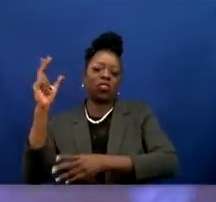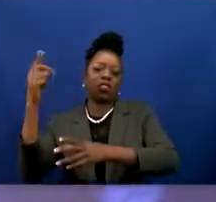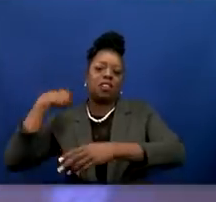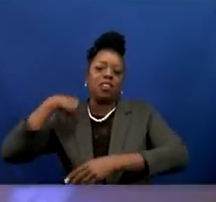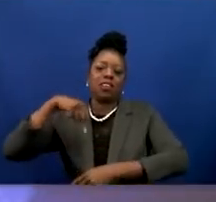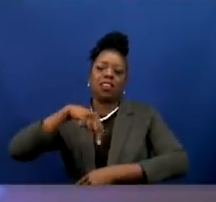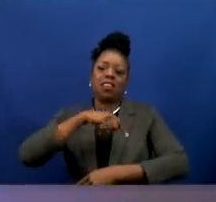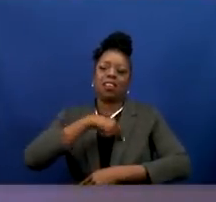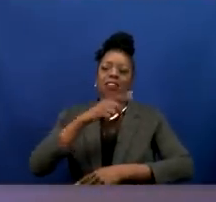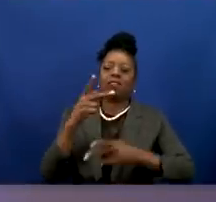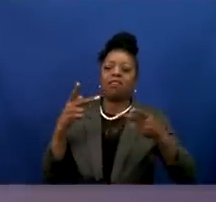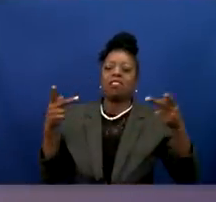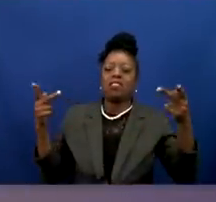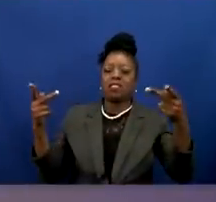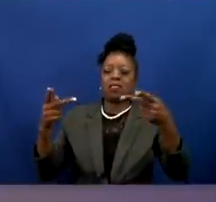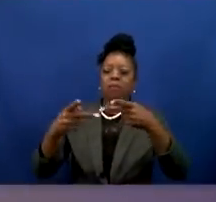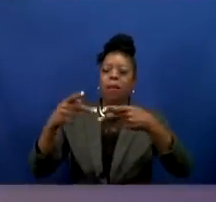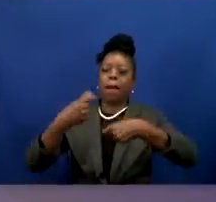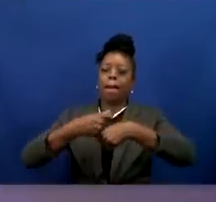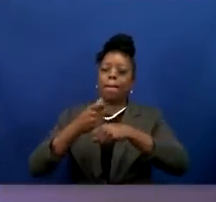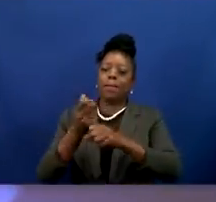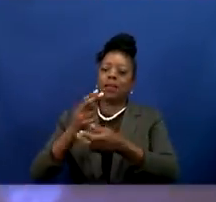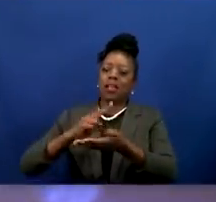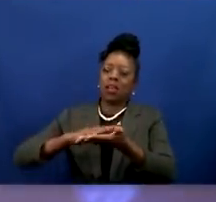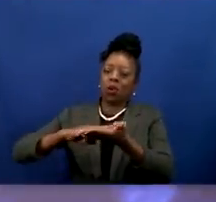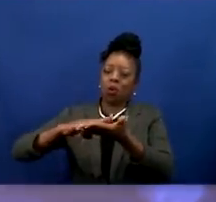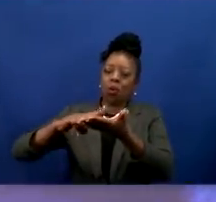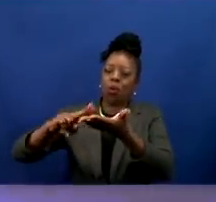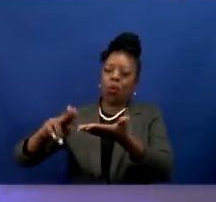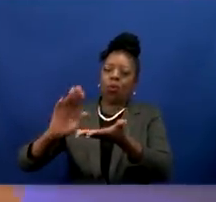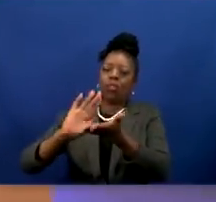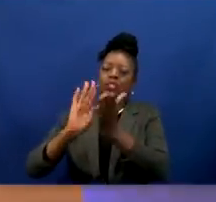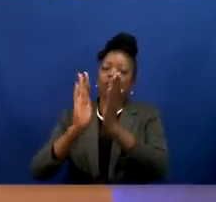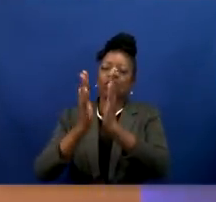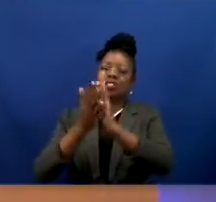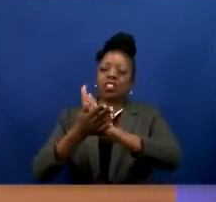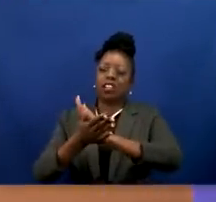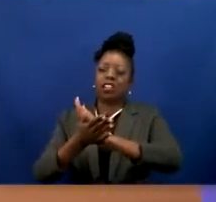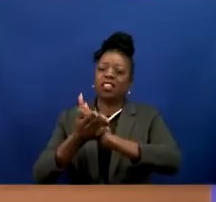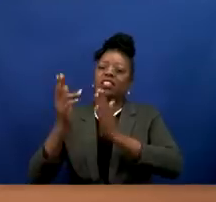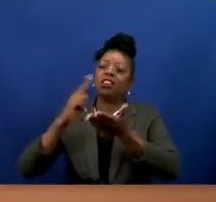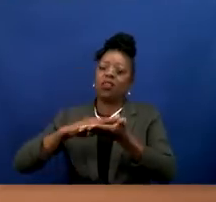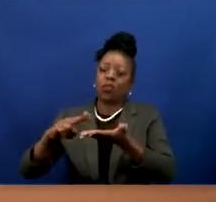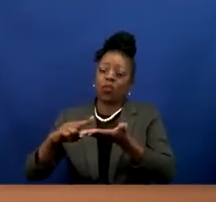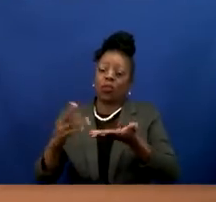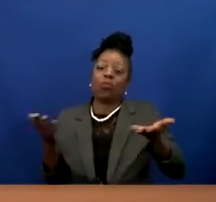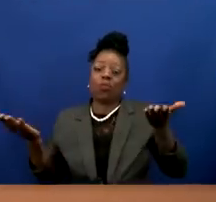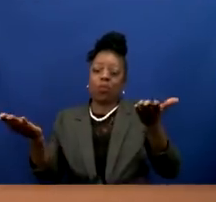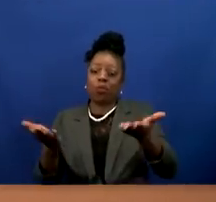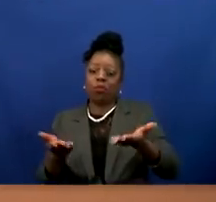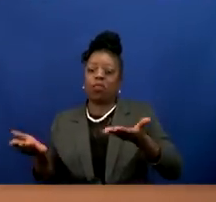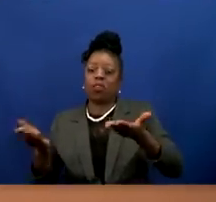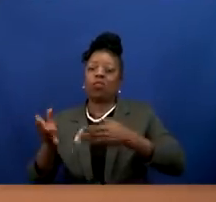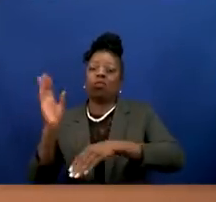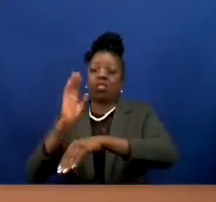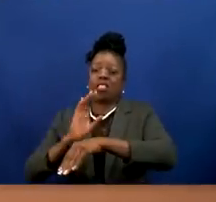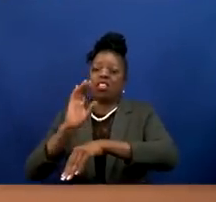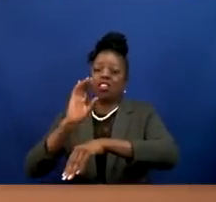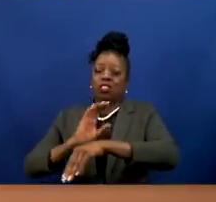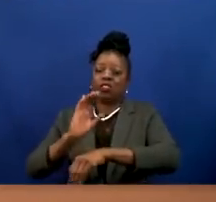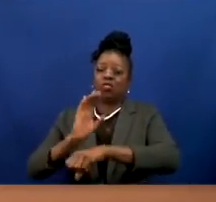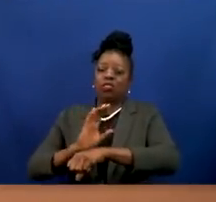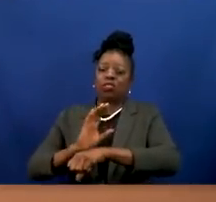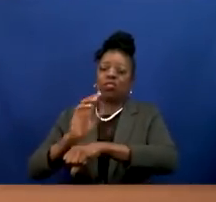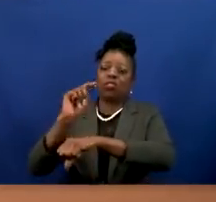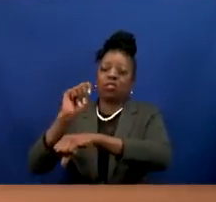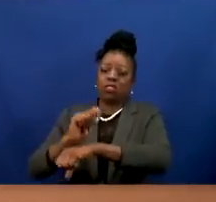His space is made holy and hallowed. So when we come onto these grounds, we will